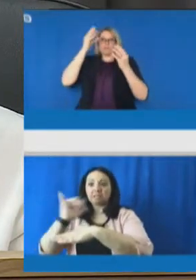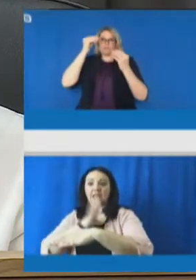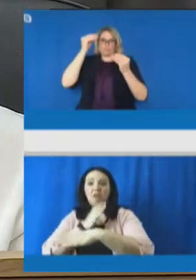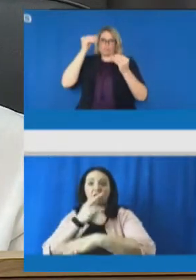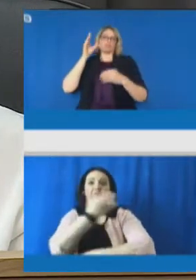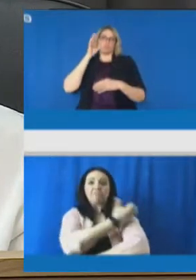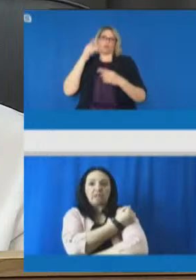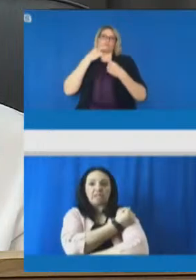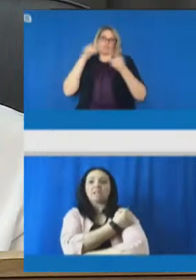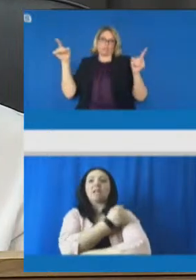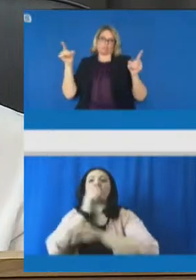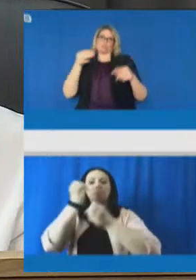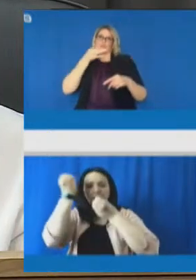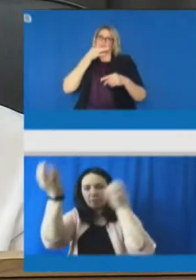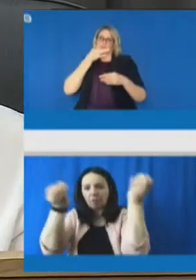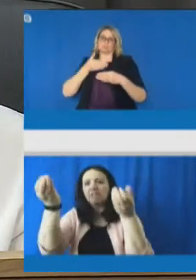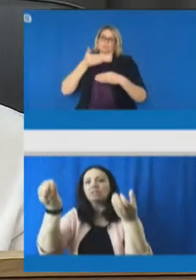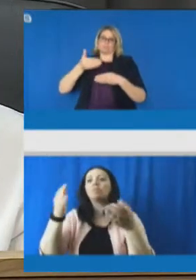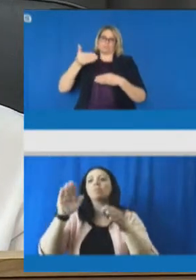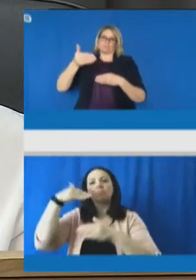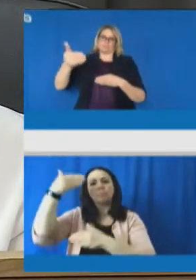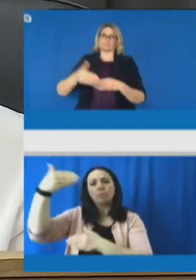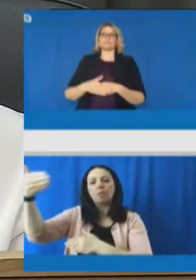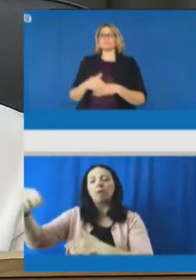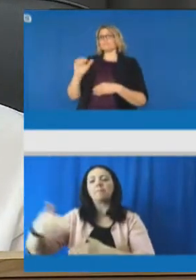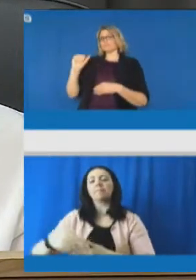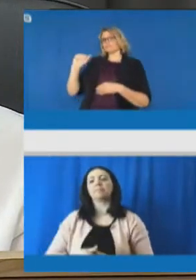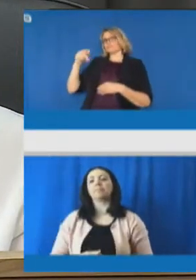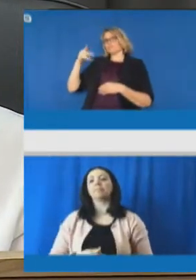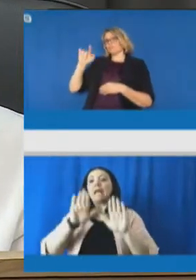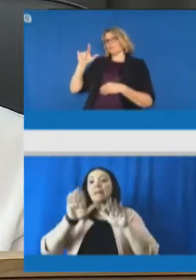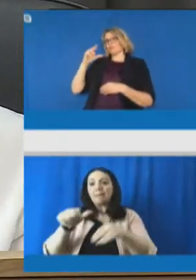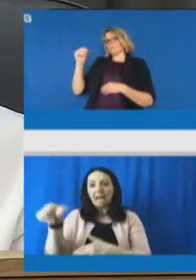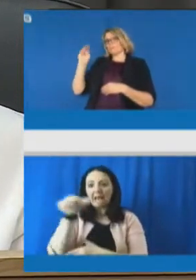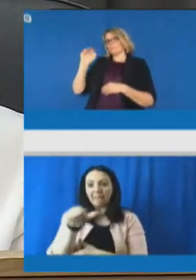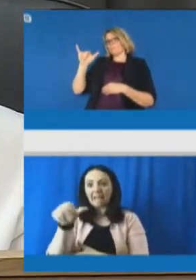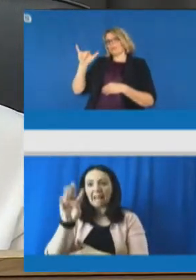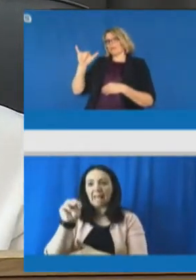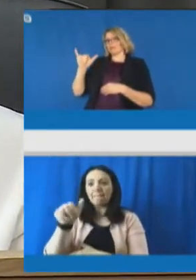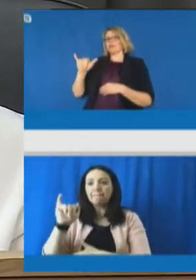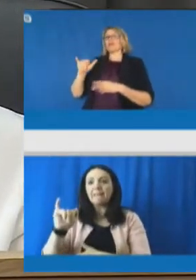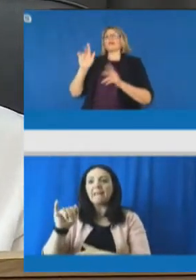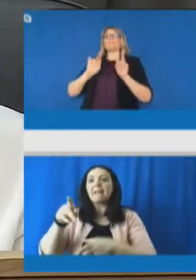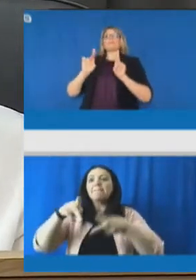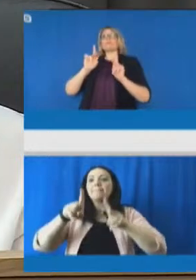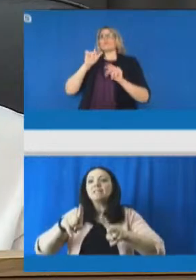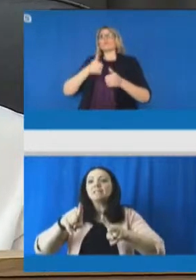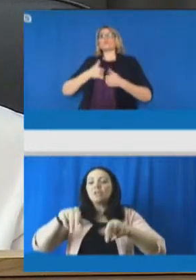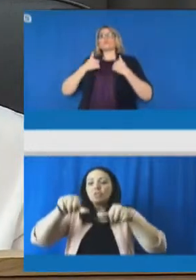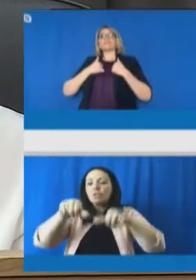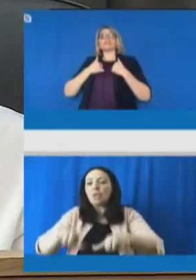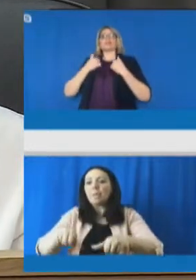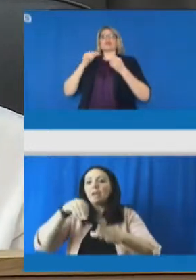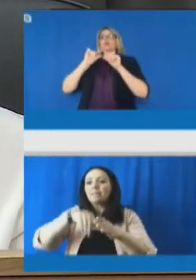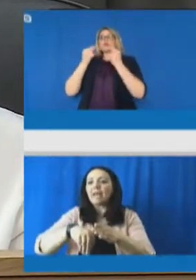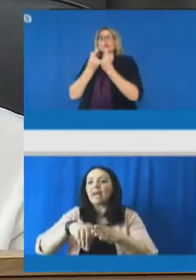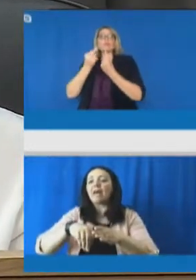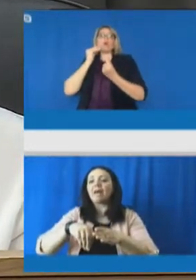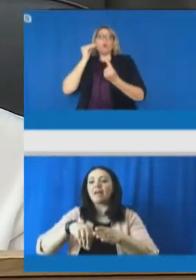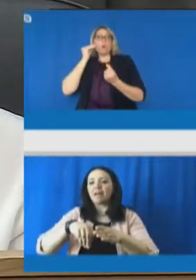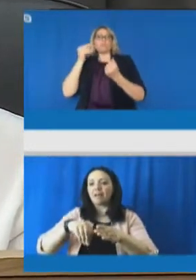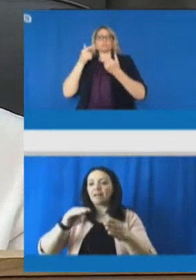Extramural will be providing the vaccine to patients who are housebound and unable to travel during this period as well.